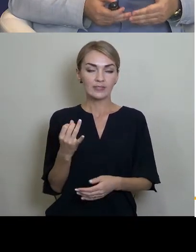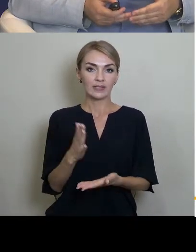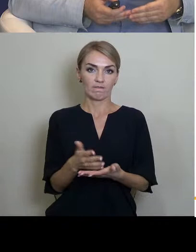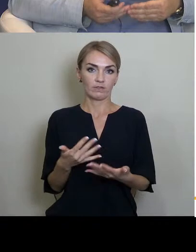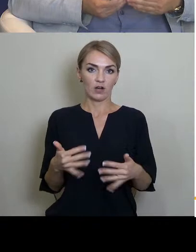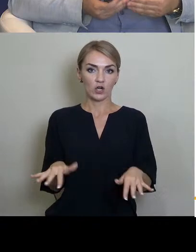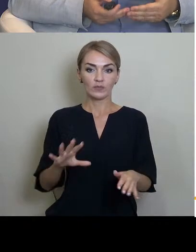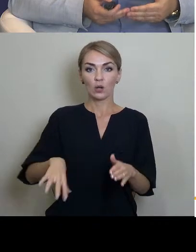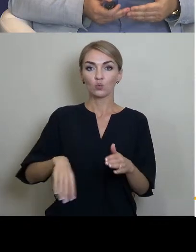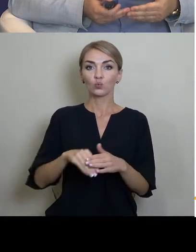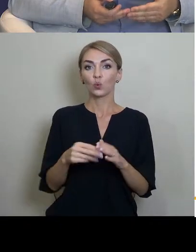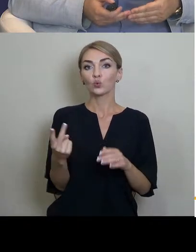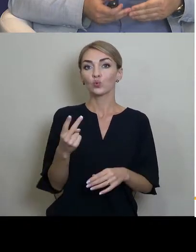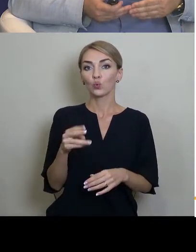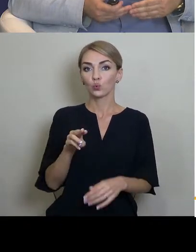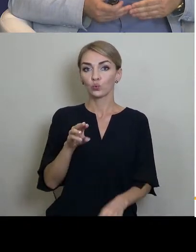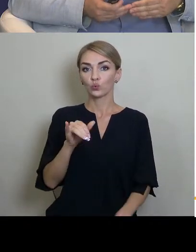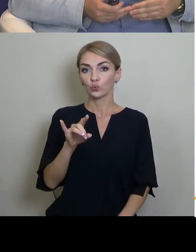The others